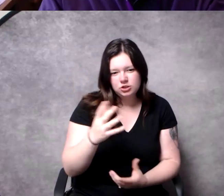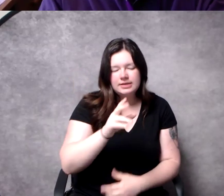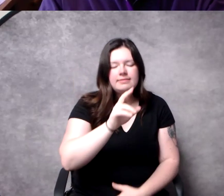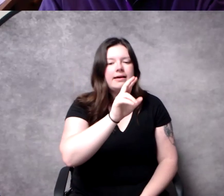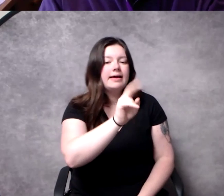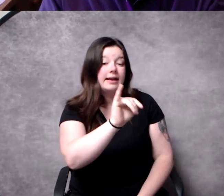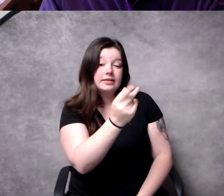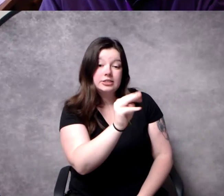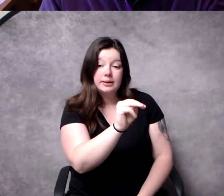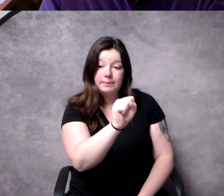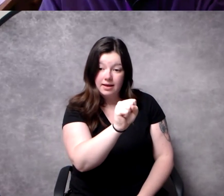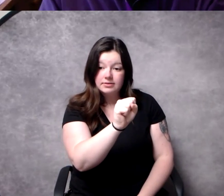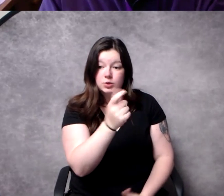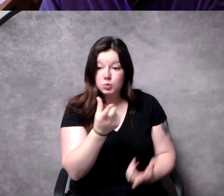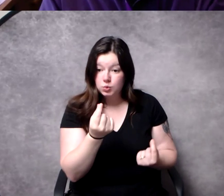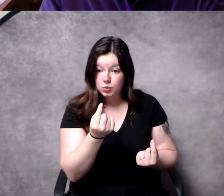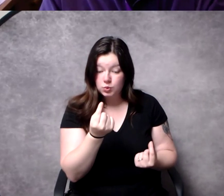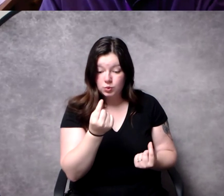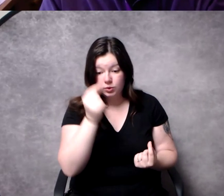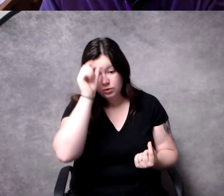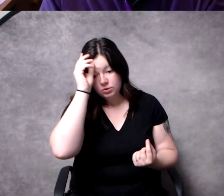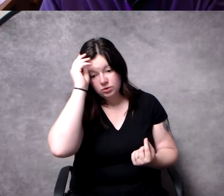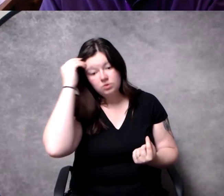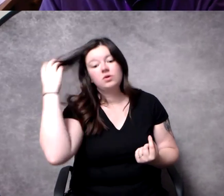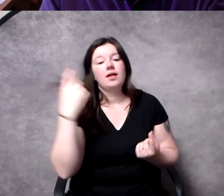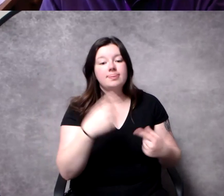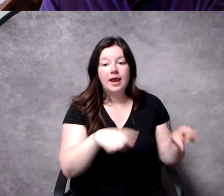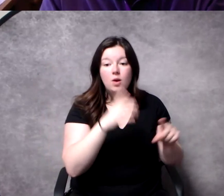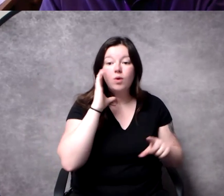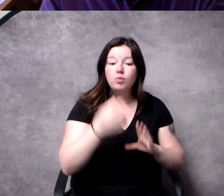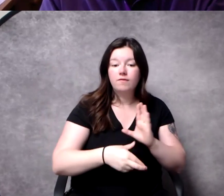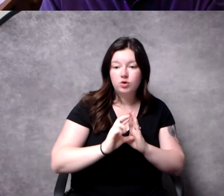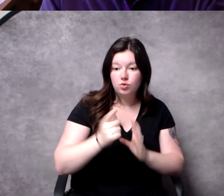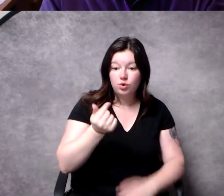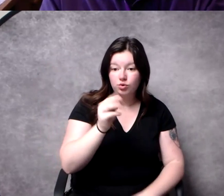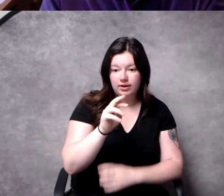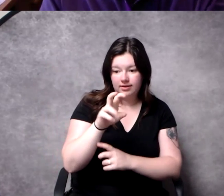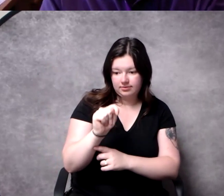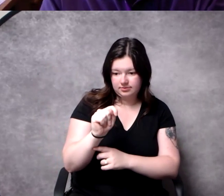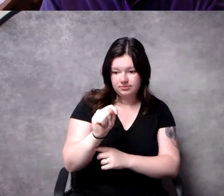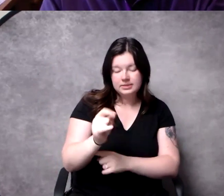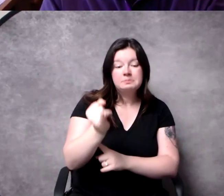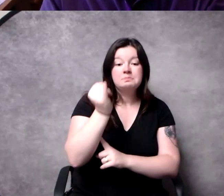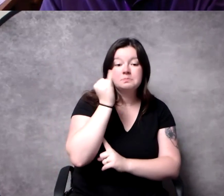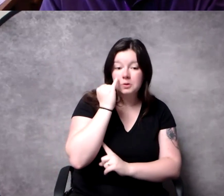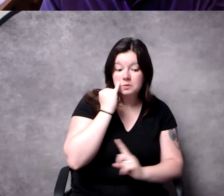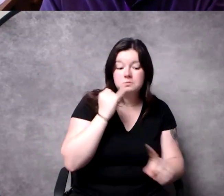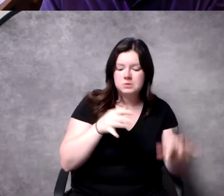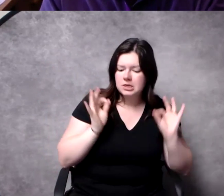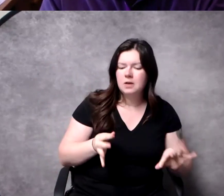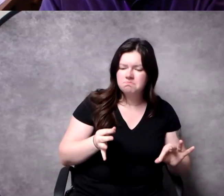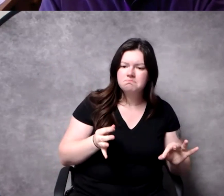will do is that they will review a grant, and if they decide that they want to consider a grant for